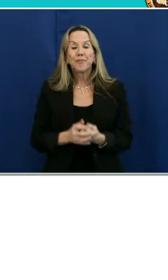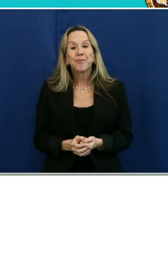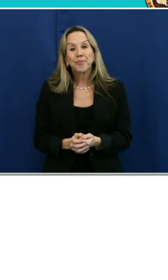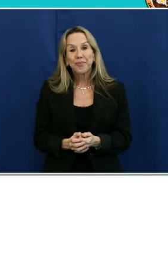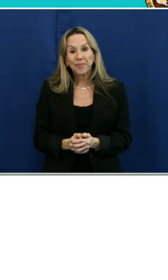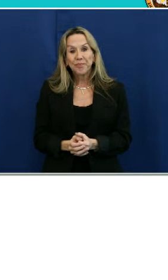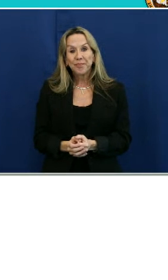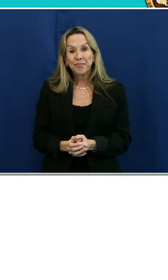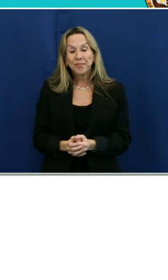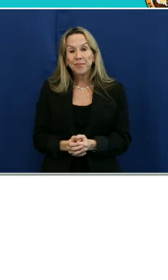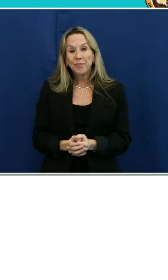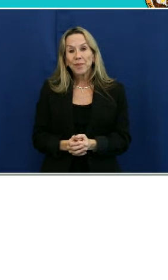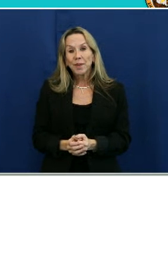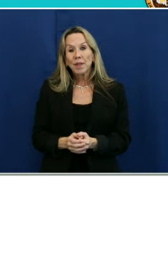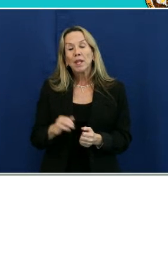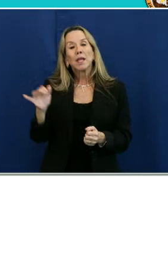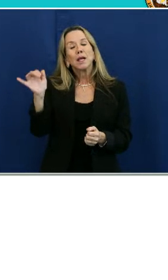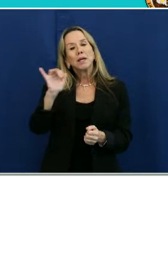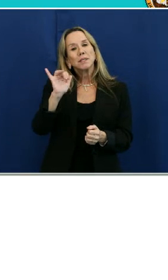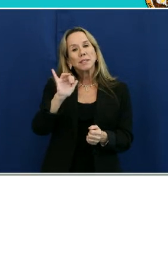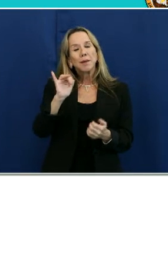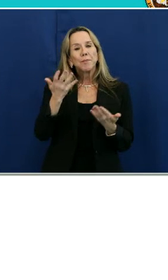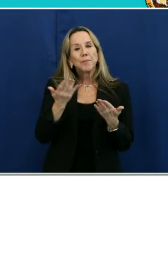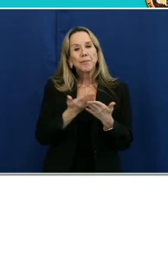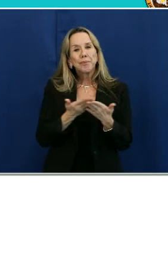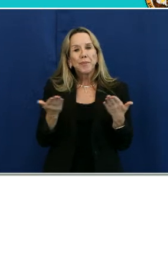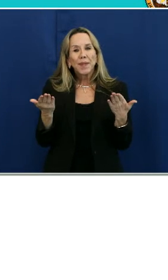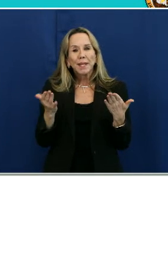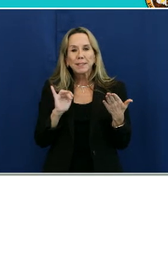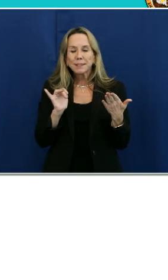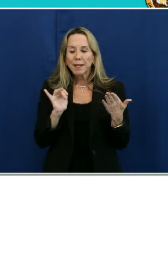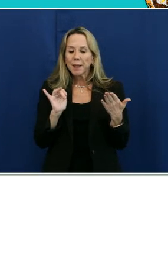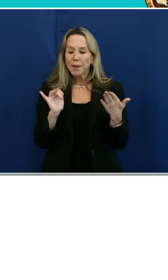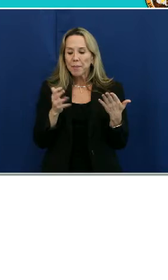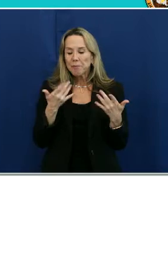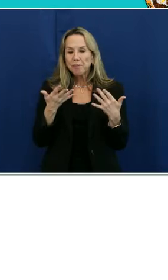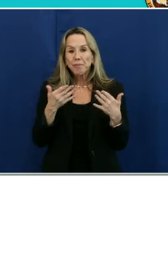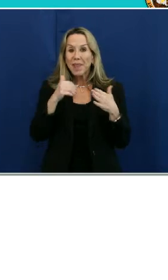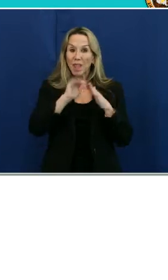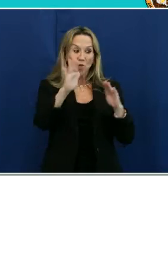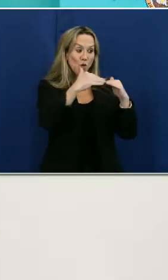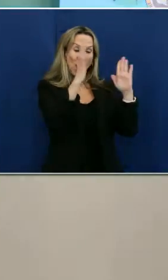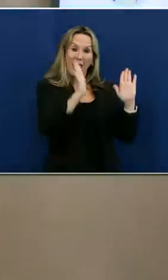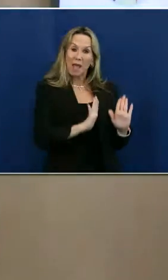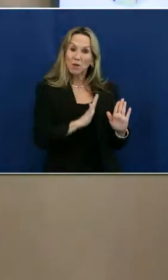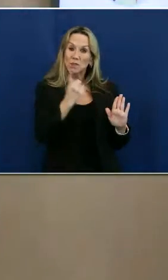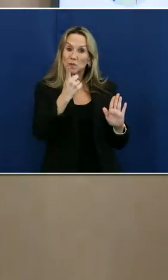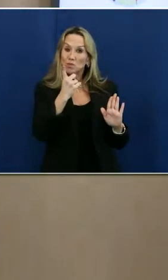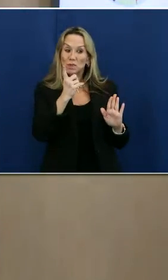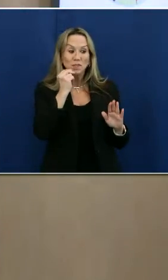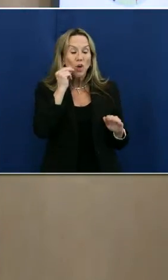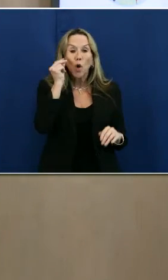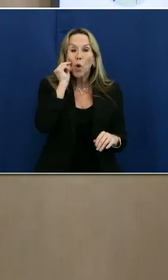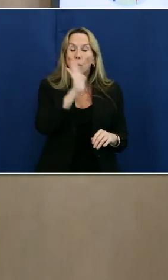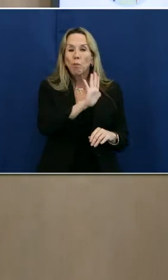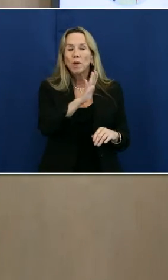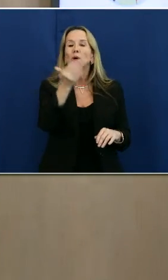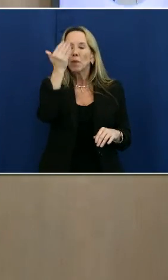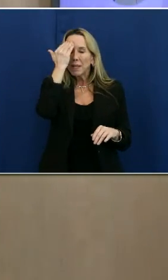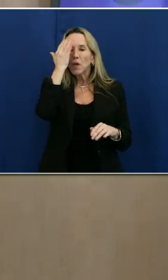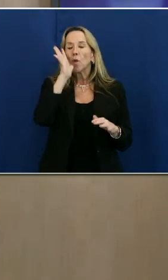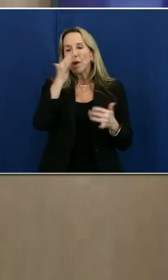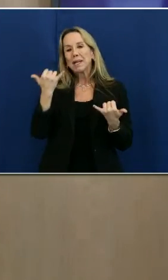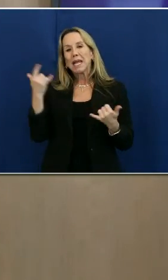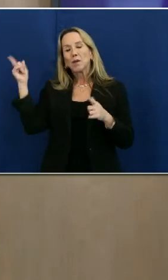also maintaining activity in one's household. We know that there are going to be some